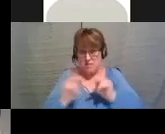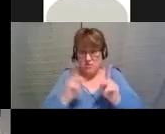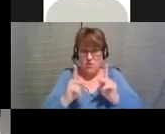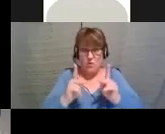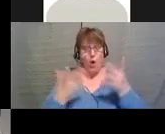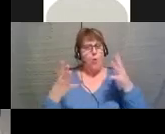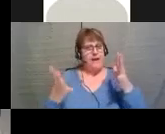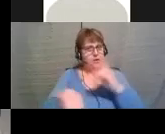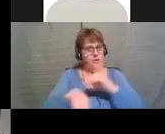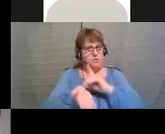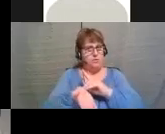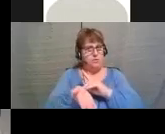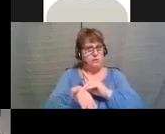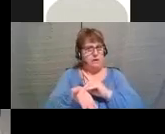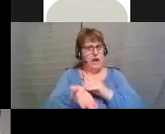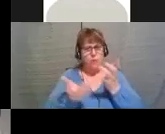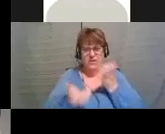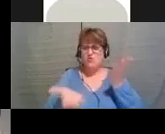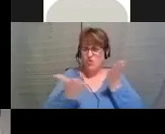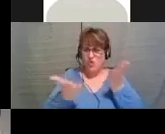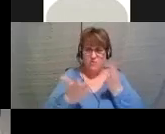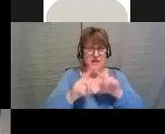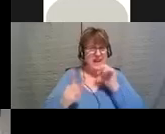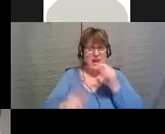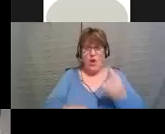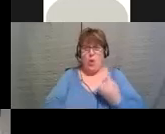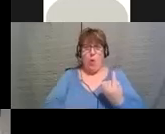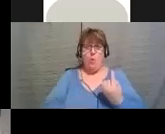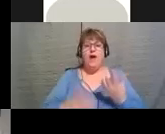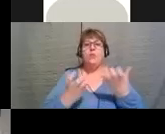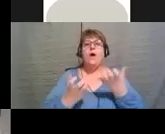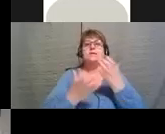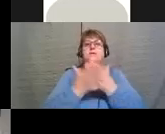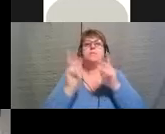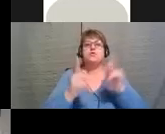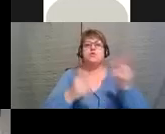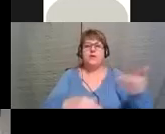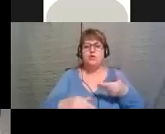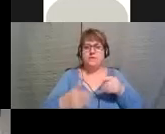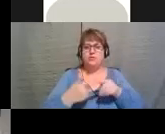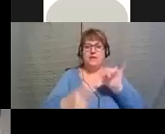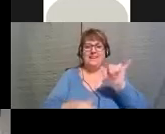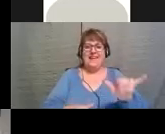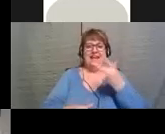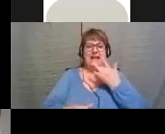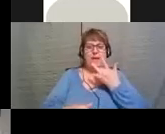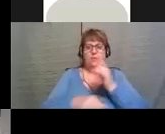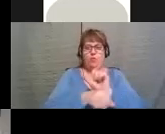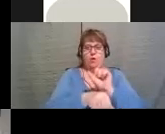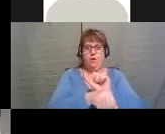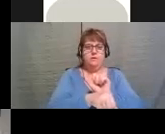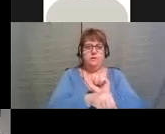in serving, but I don't want to just go out there on my own. I want someone to introduce me to this kind of work. The power of